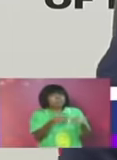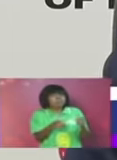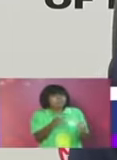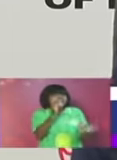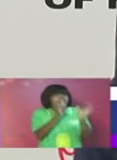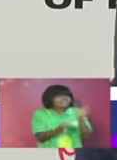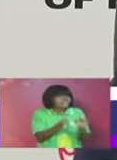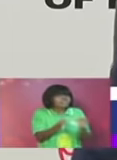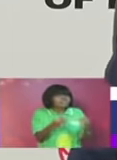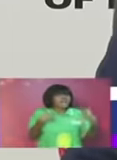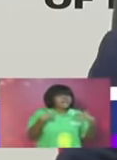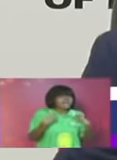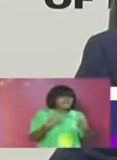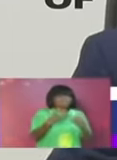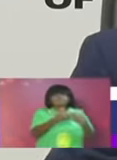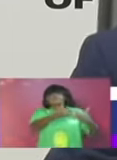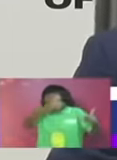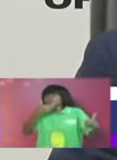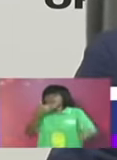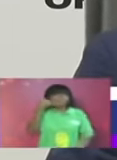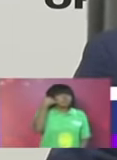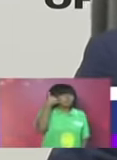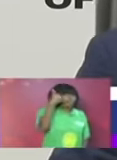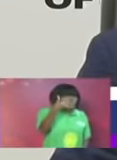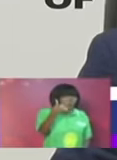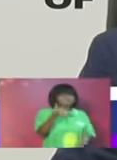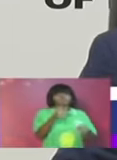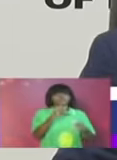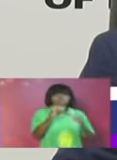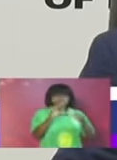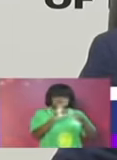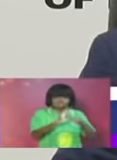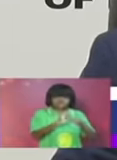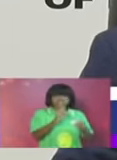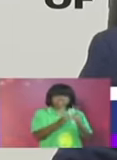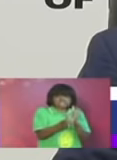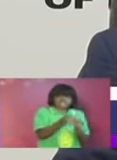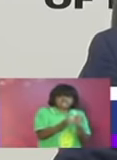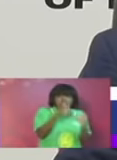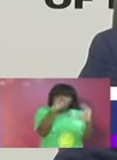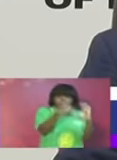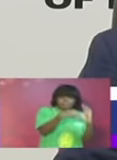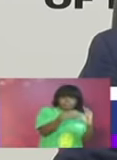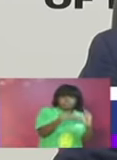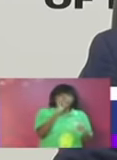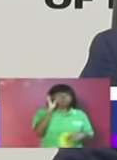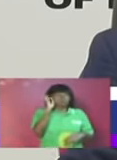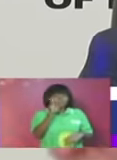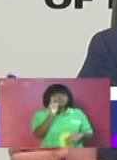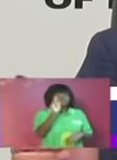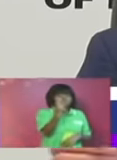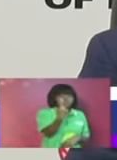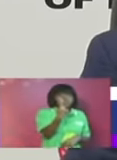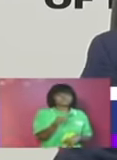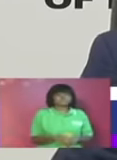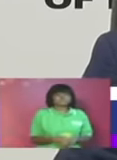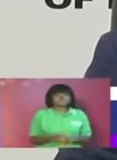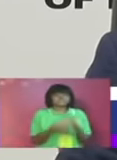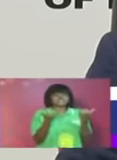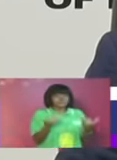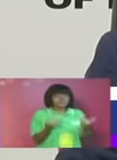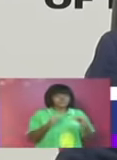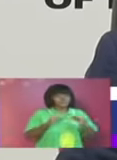the National Racket Center and the UTT campus in Chaguanas. And first dose Sinopharm continues